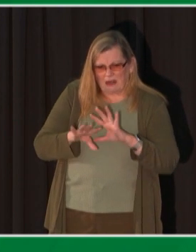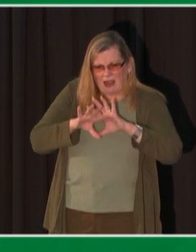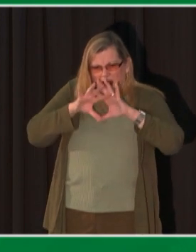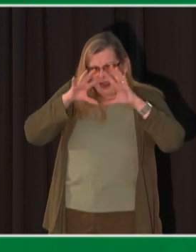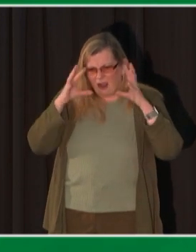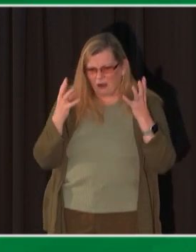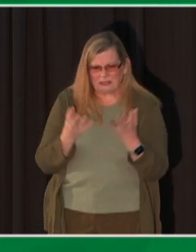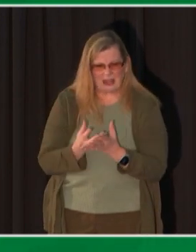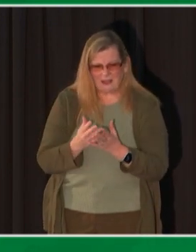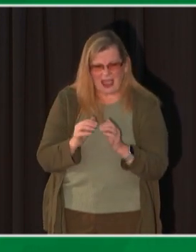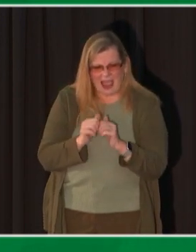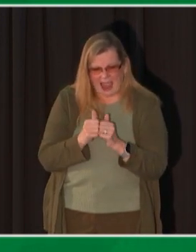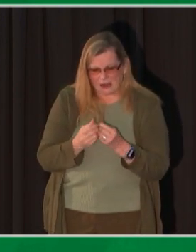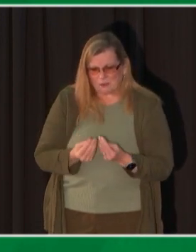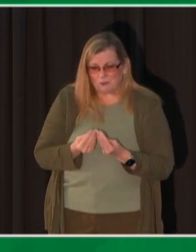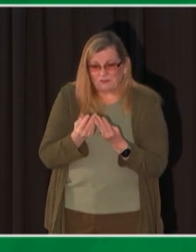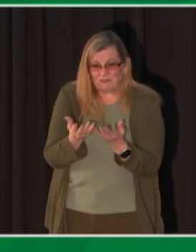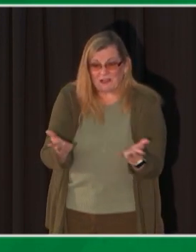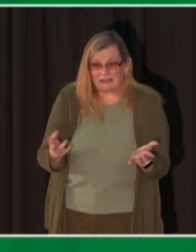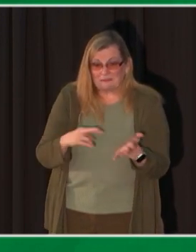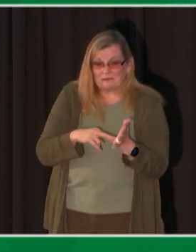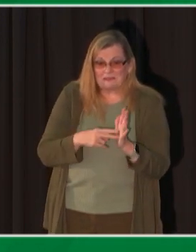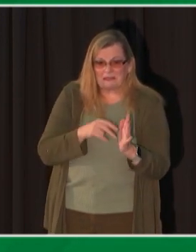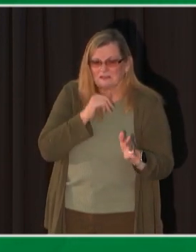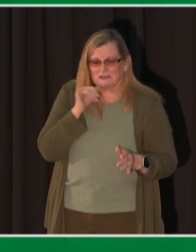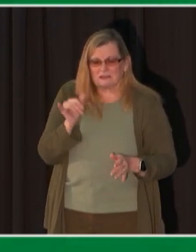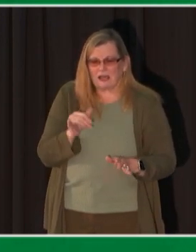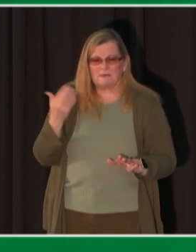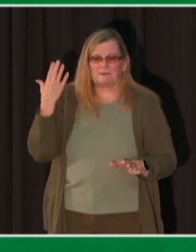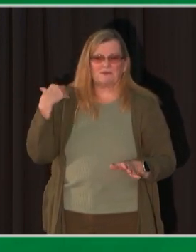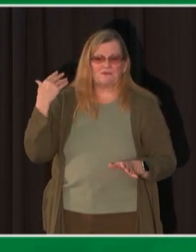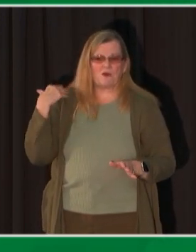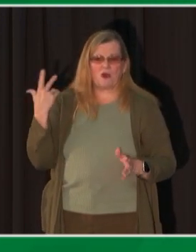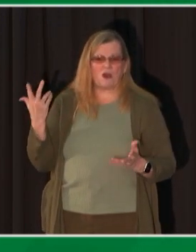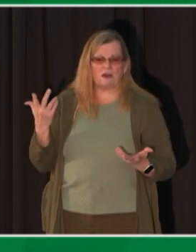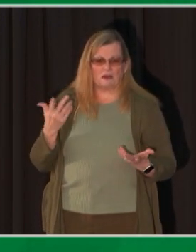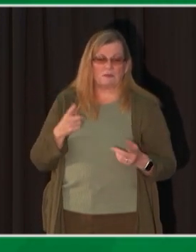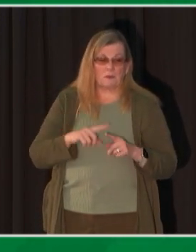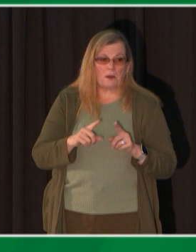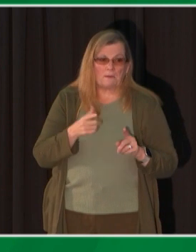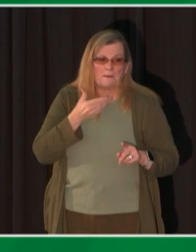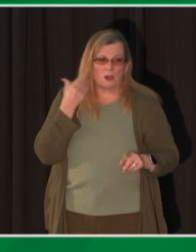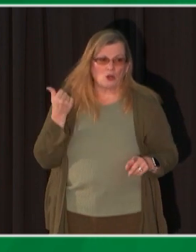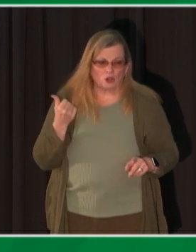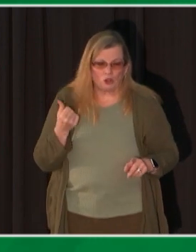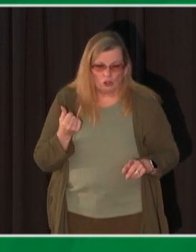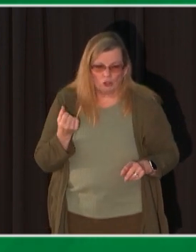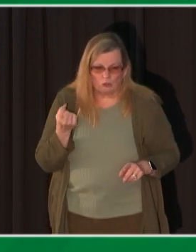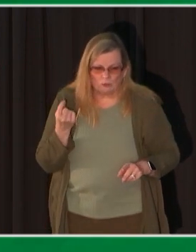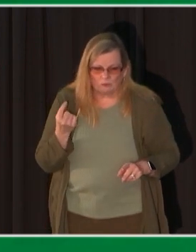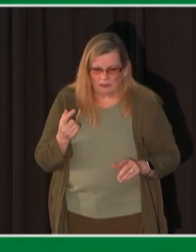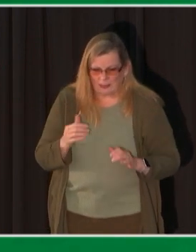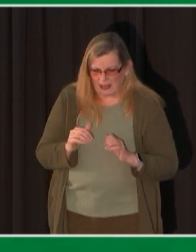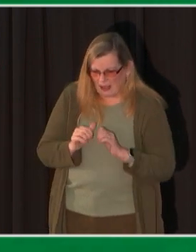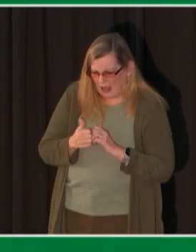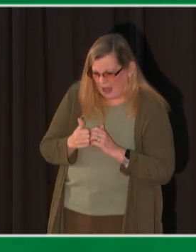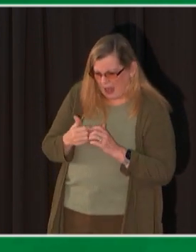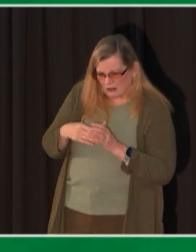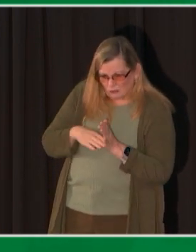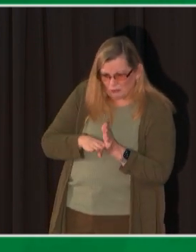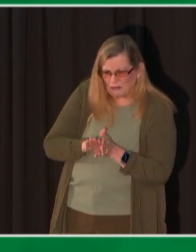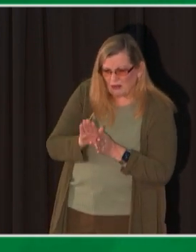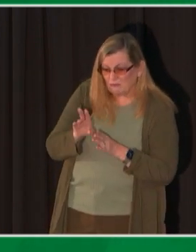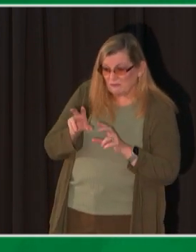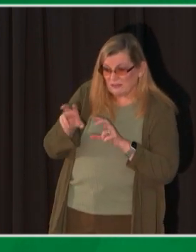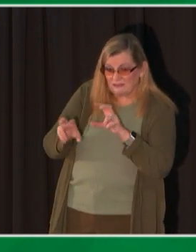do things not only the way they were, but better than the way they were. How do we use recovery to invest in